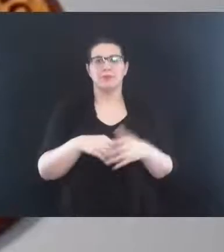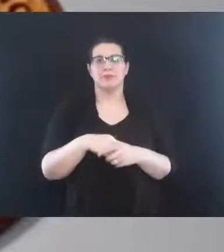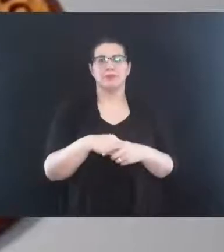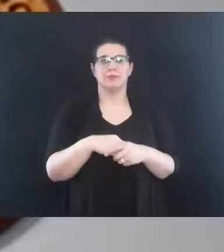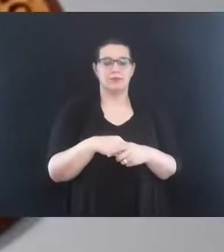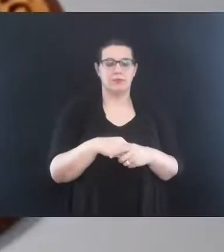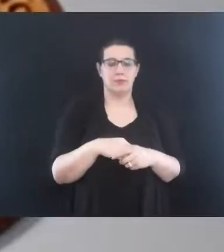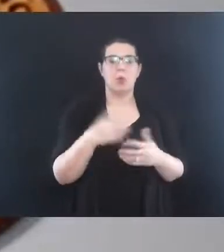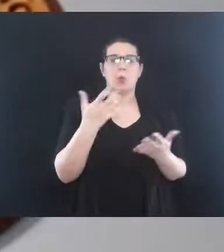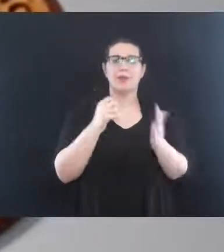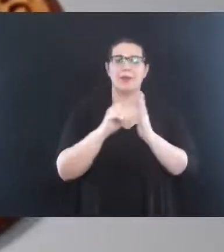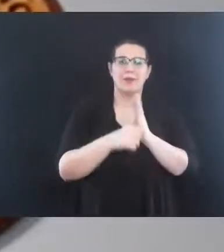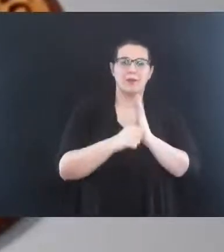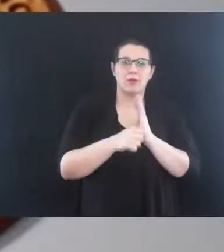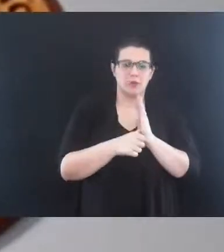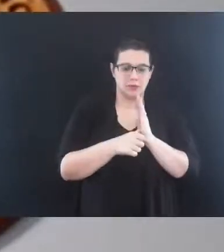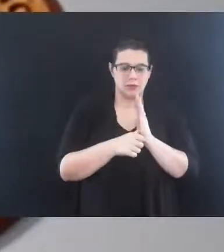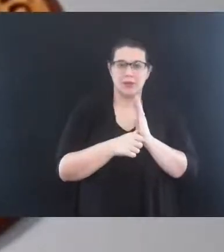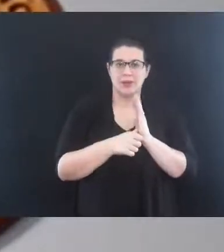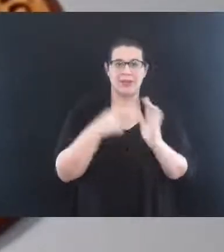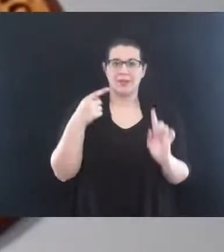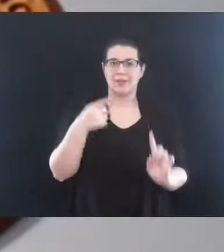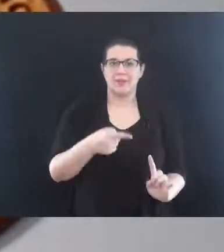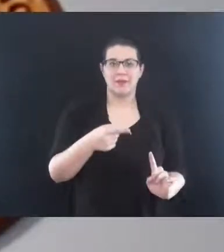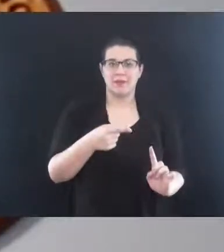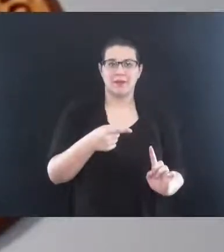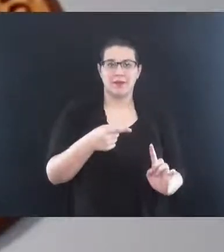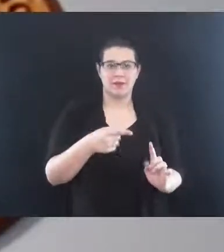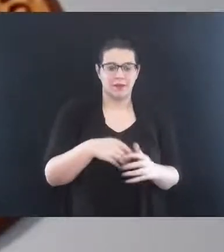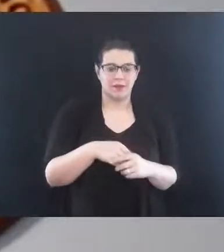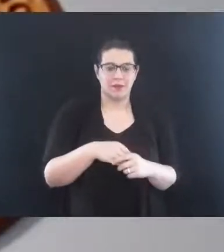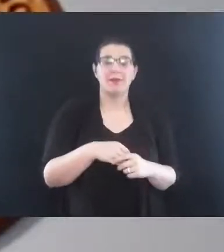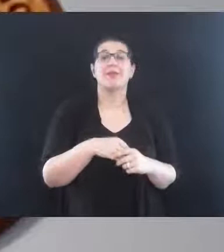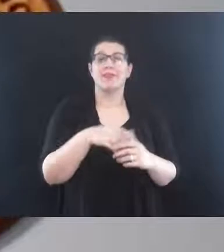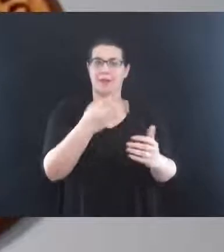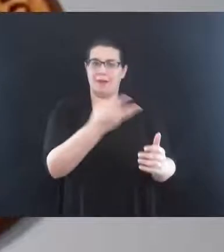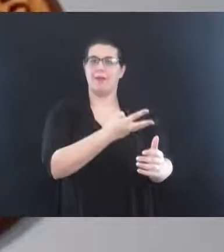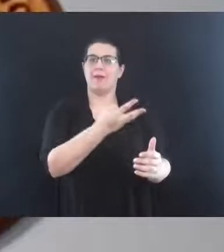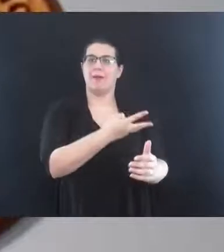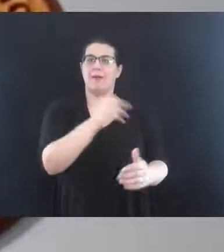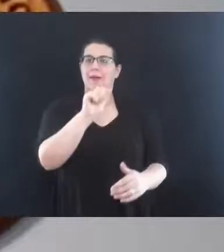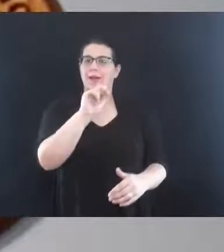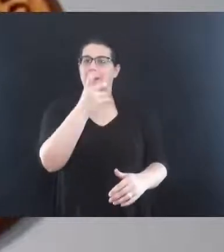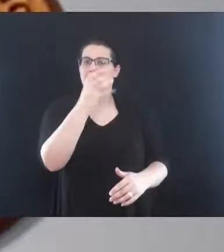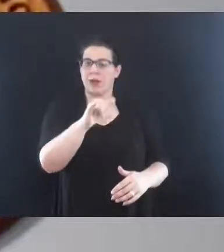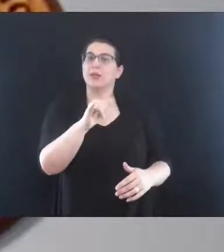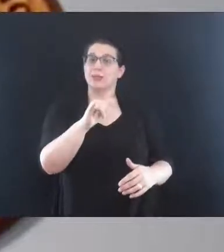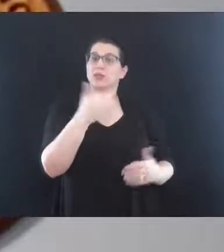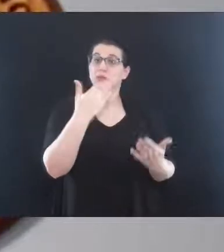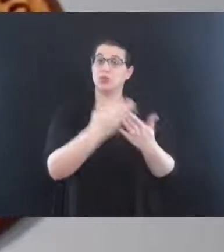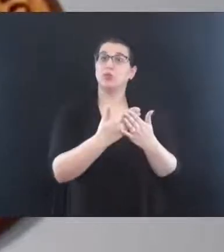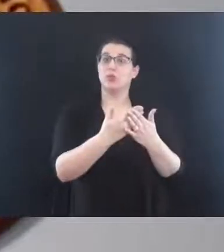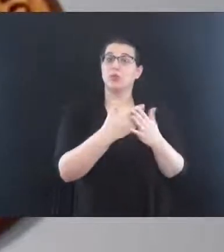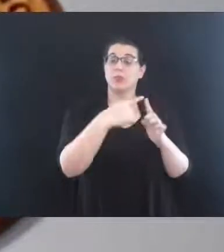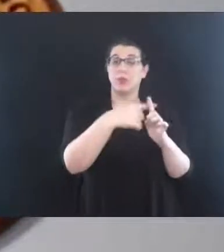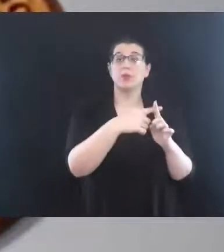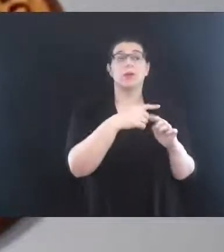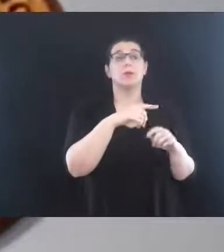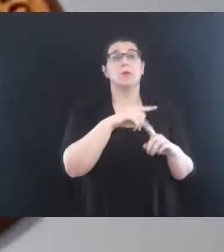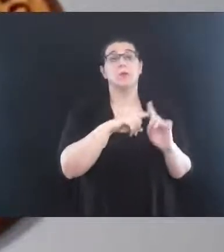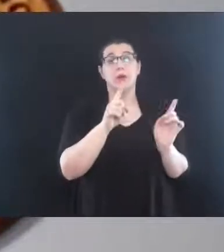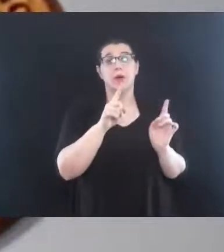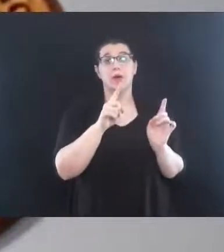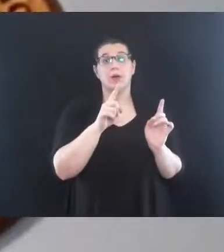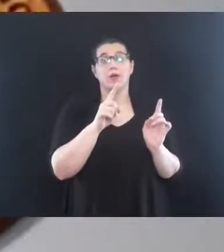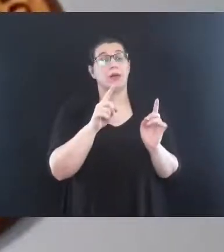here, of course, we cannot overstress the fact that while monoclonal antibodies do have their place, it does not take away the importance of getting